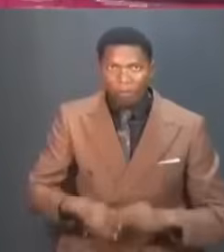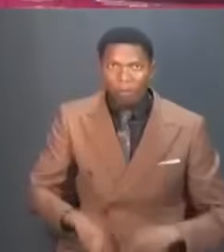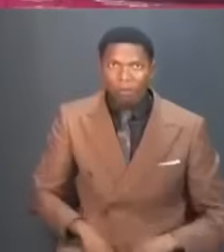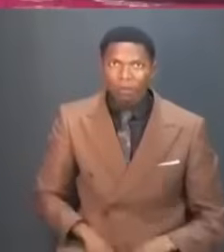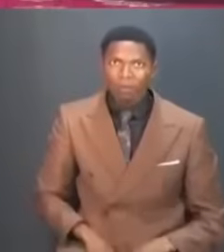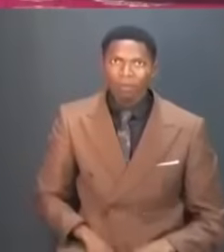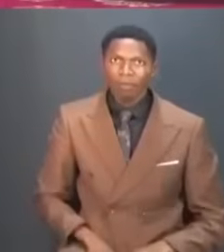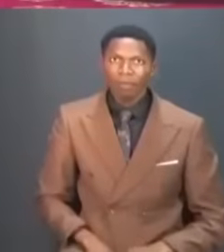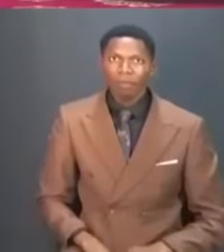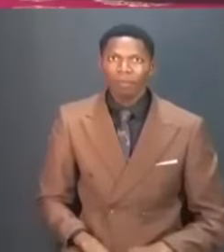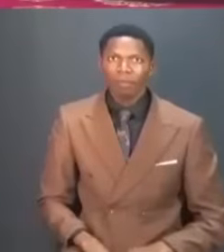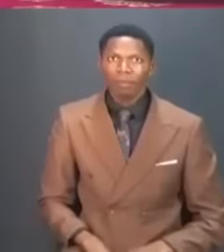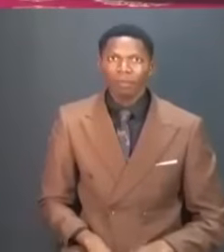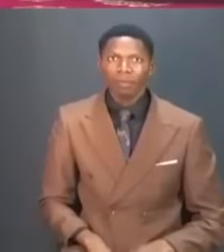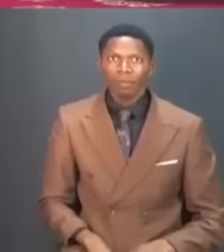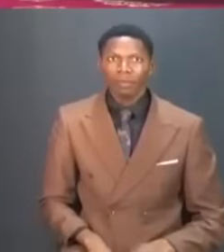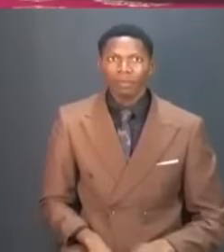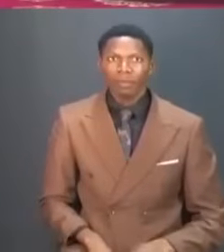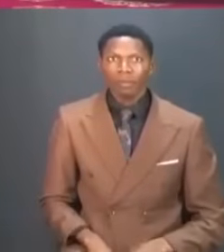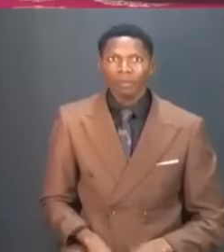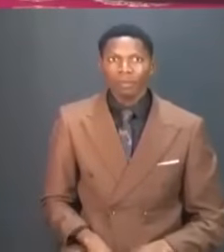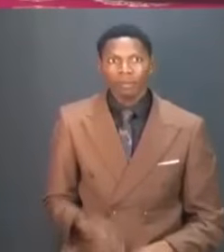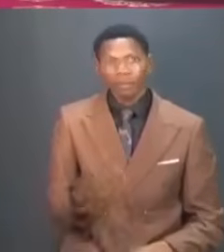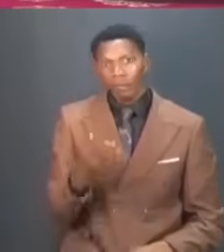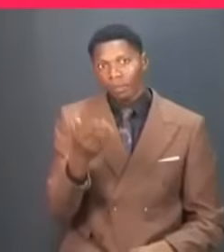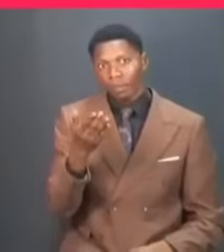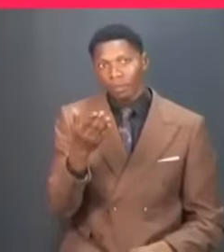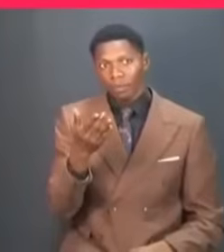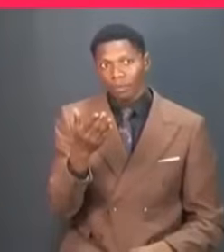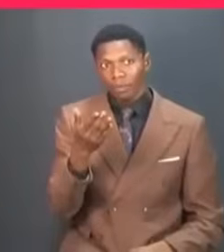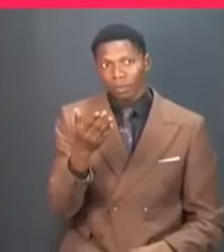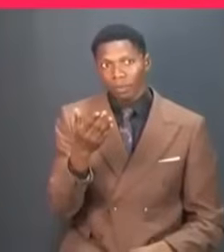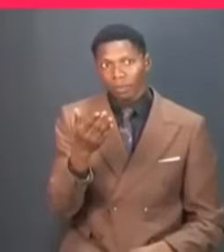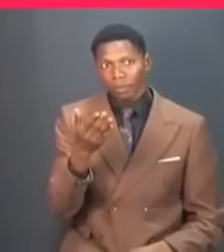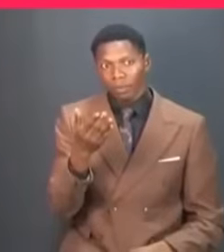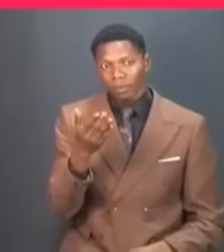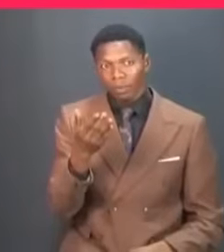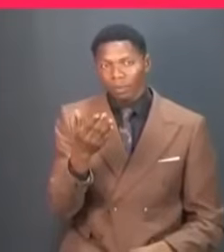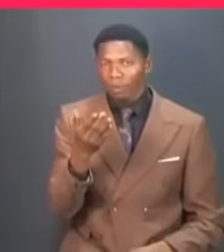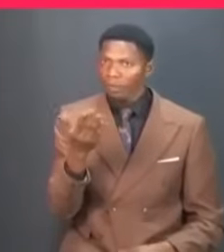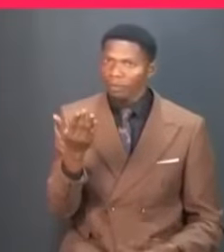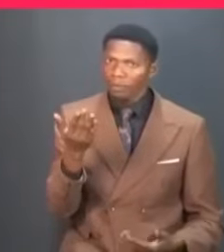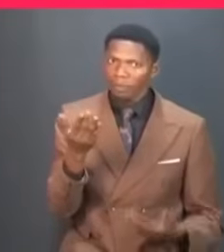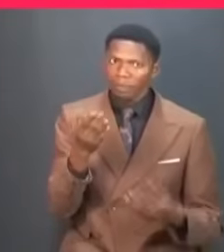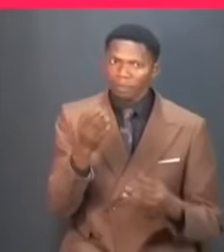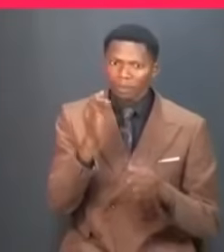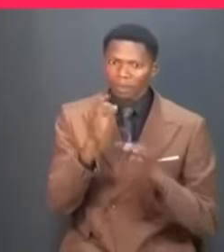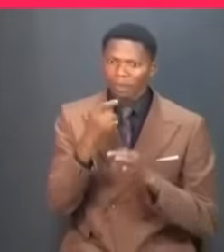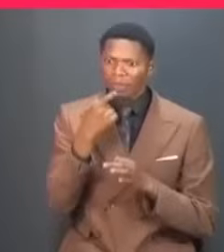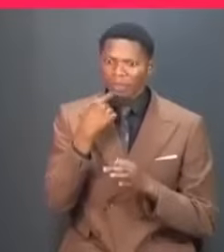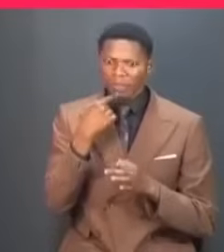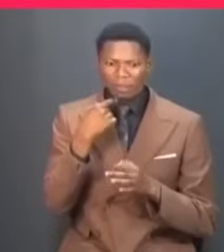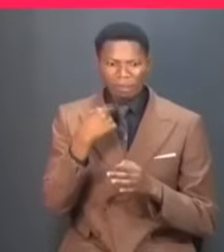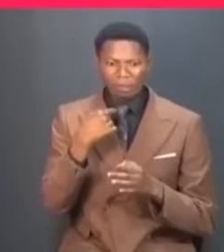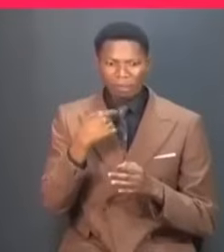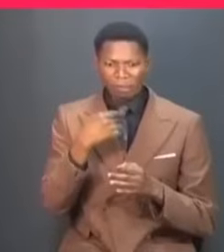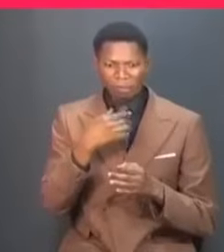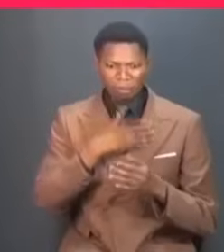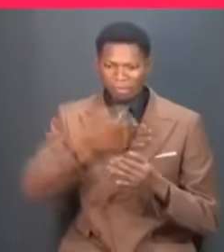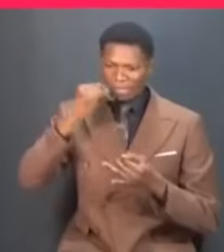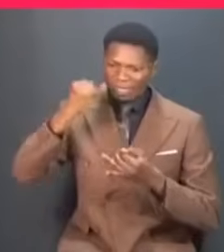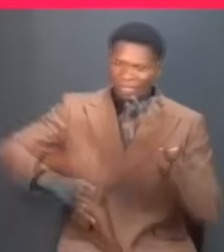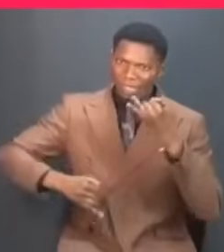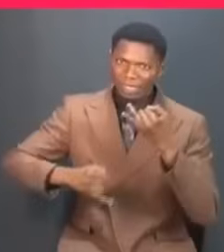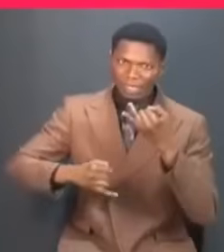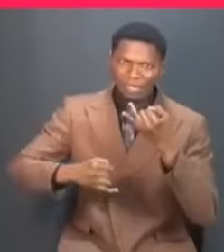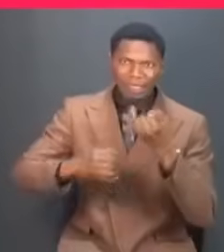So Well, if I may be permitted. You learning by experience. Because when you said that was your last supplementary,